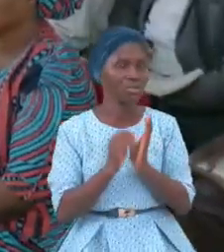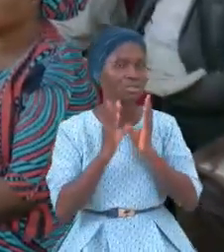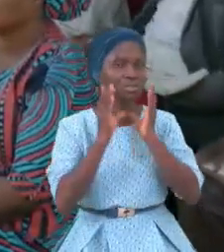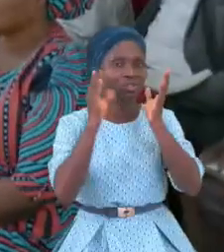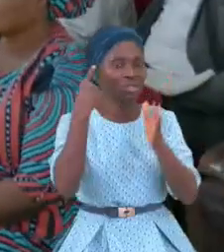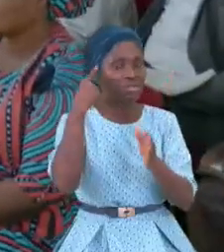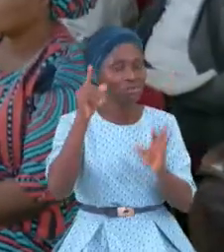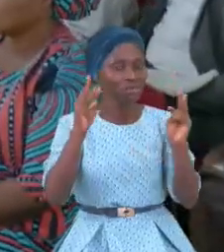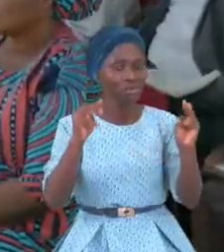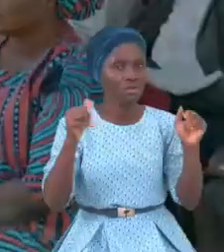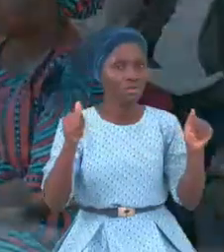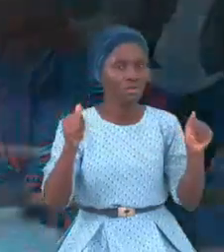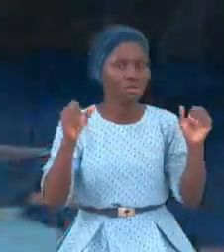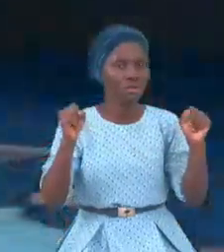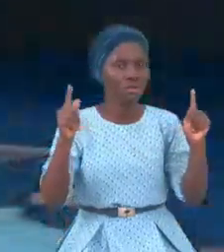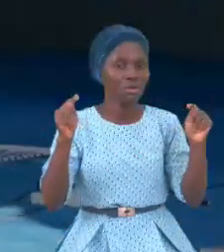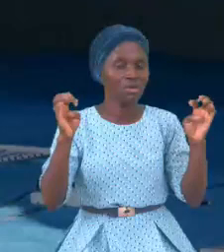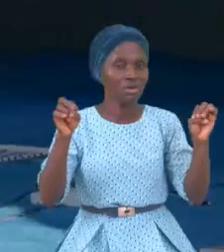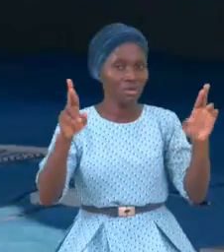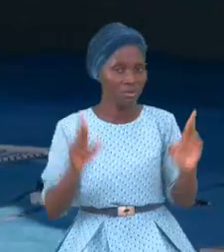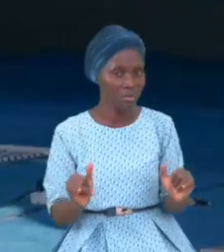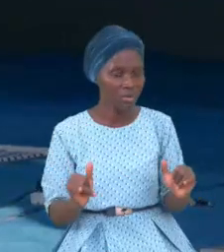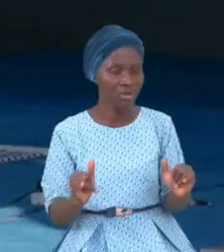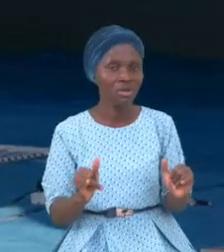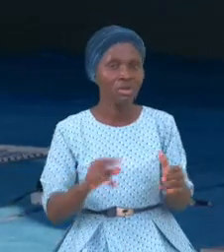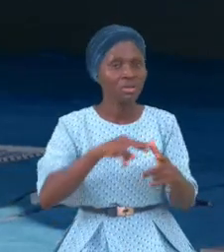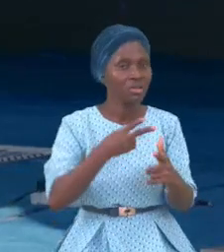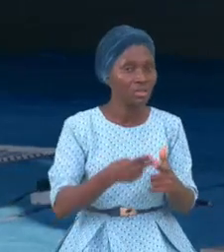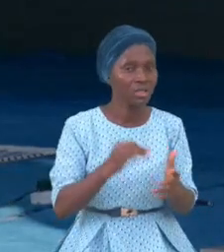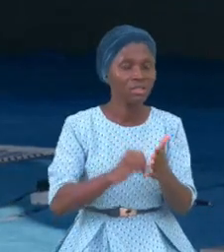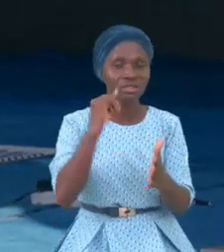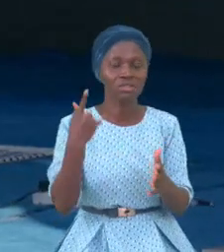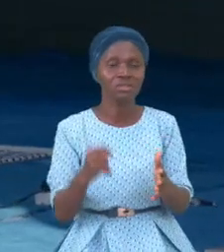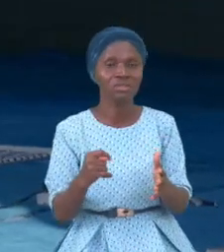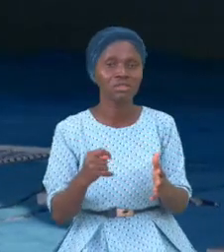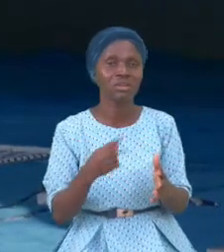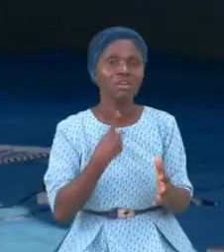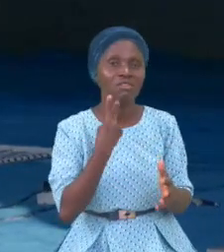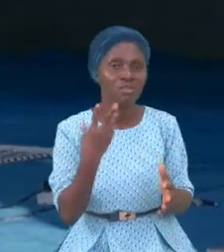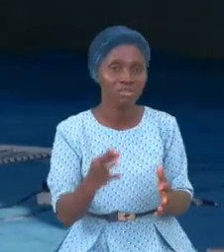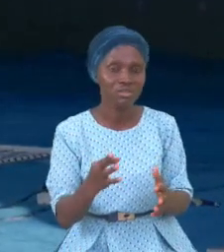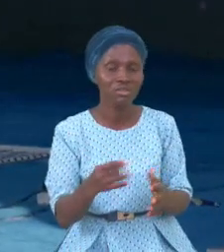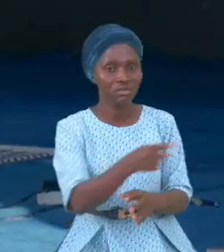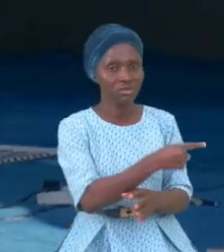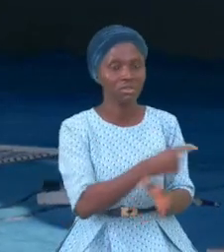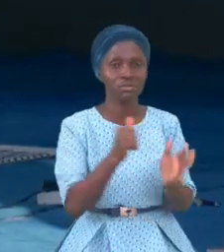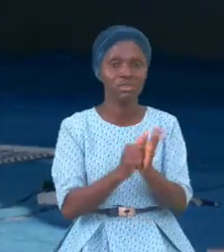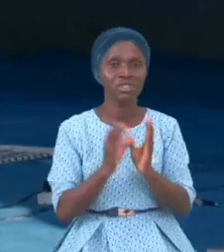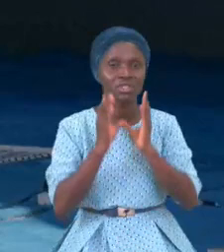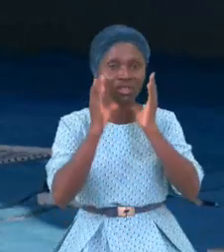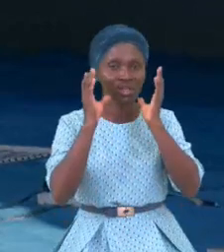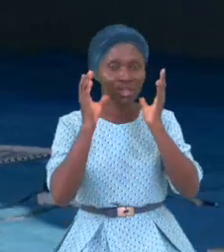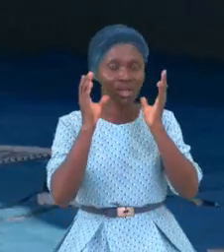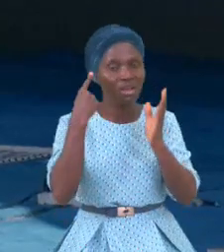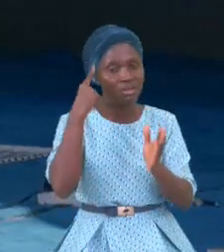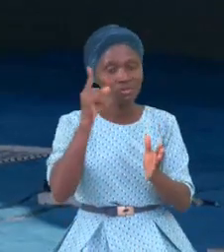mastery, neither is it the voice of them that cry for being overcome."